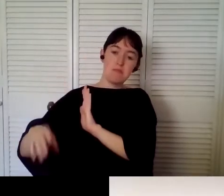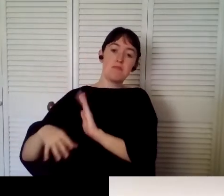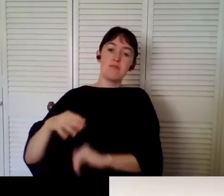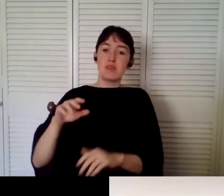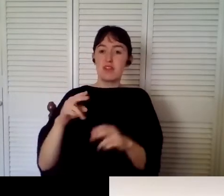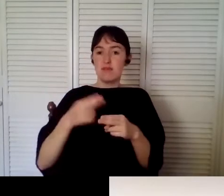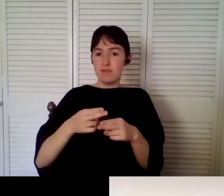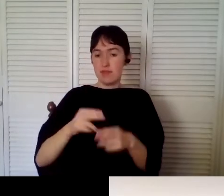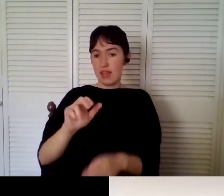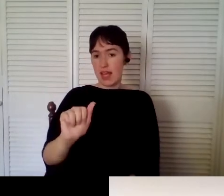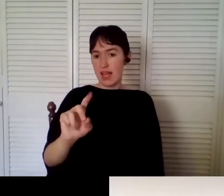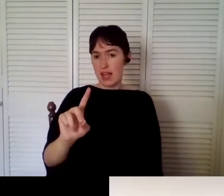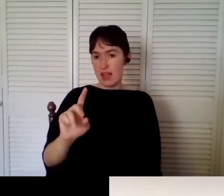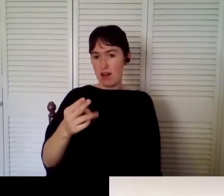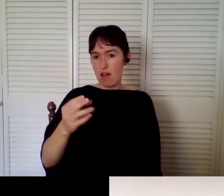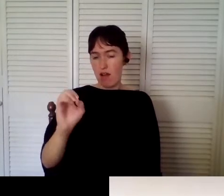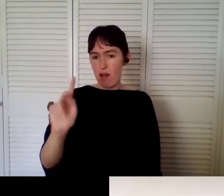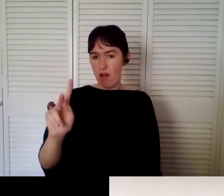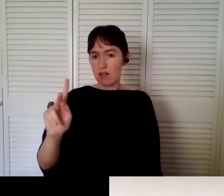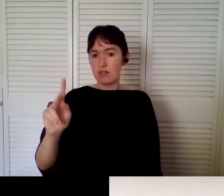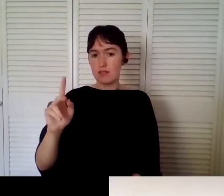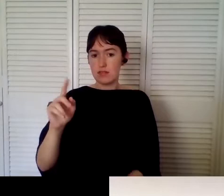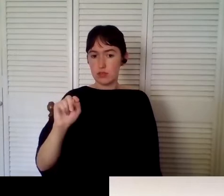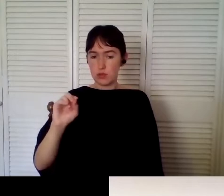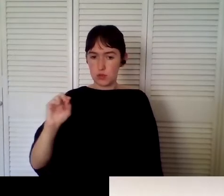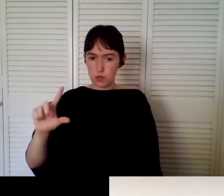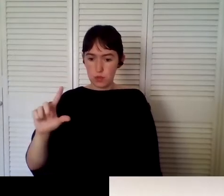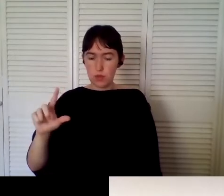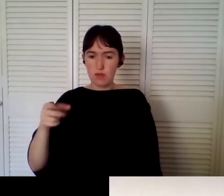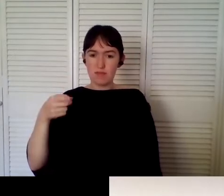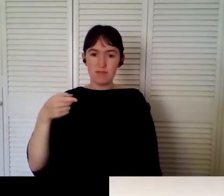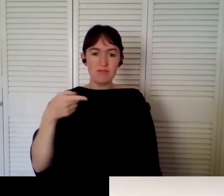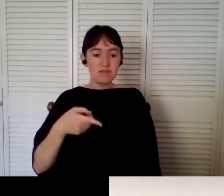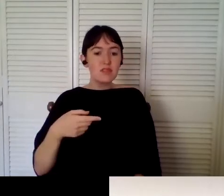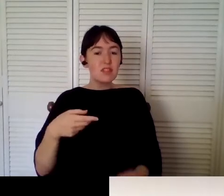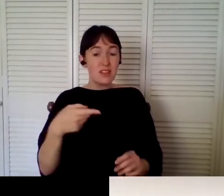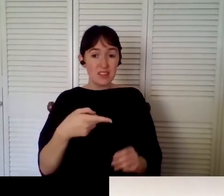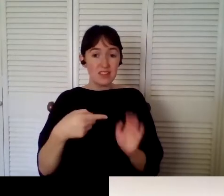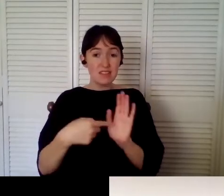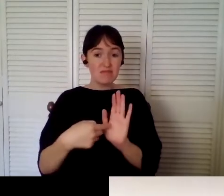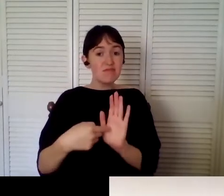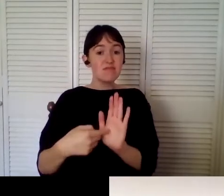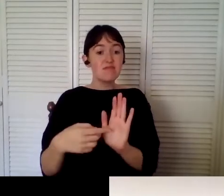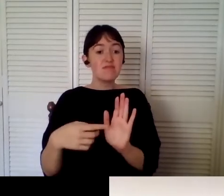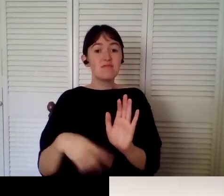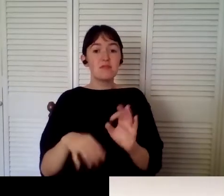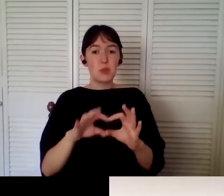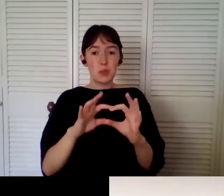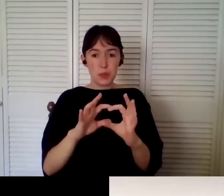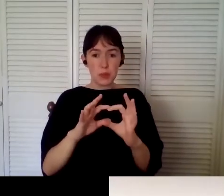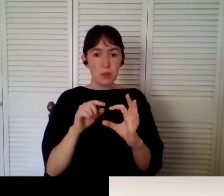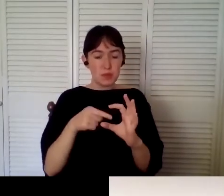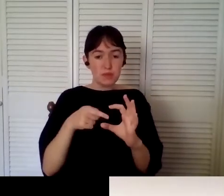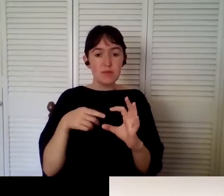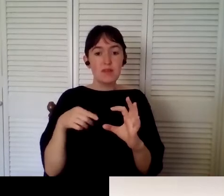what I'm holding here, because this is sharp enough to perform most tasks that you would need a cutting tool to perform.